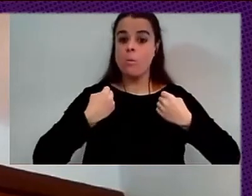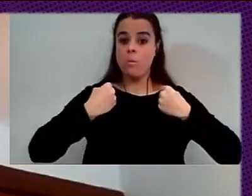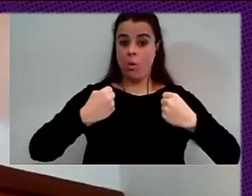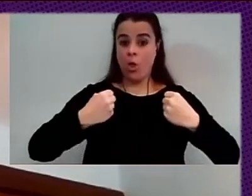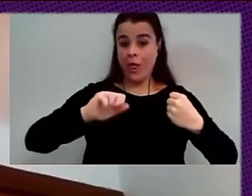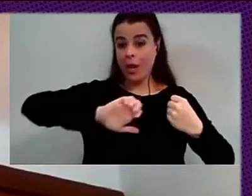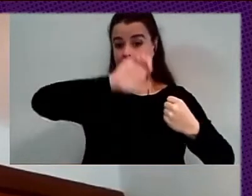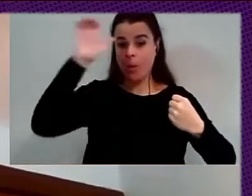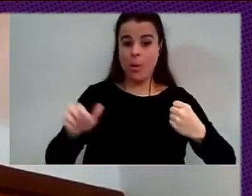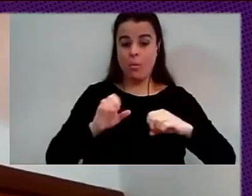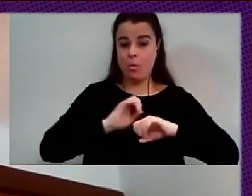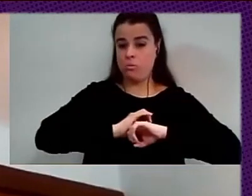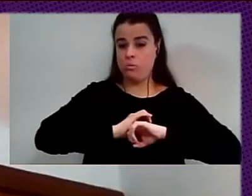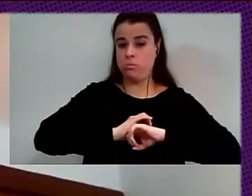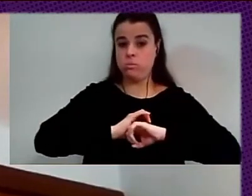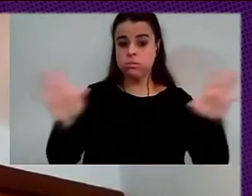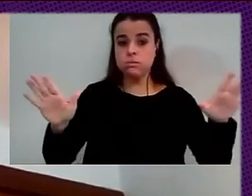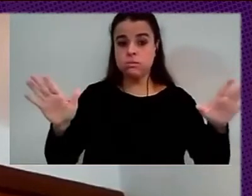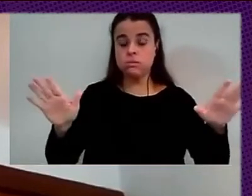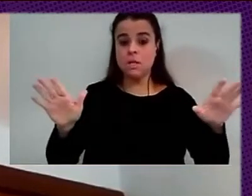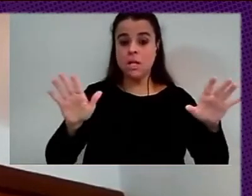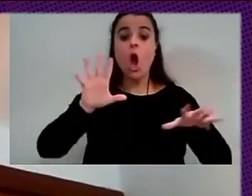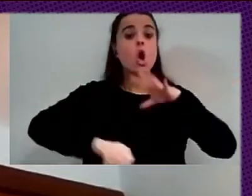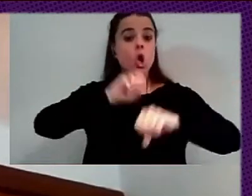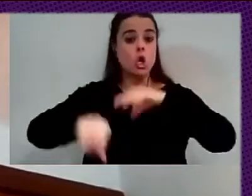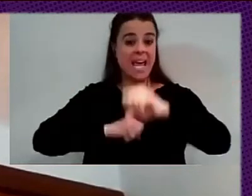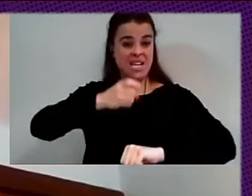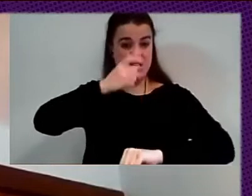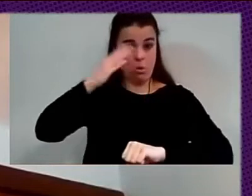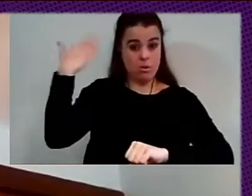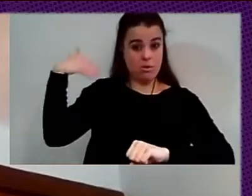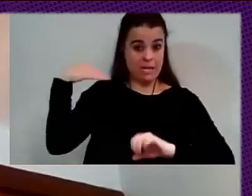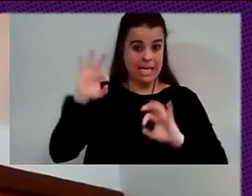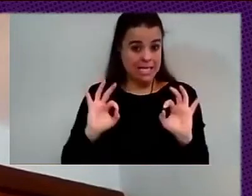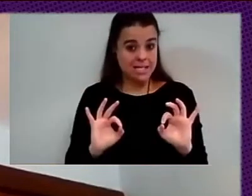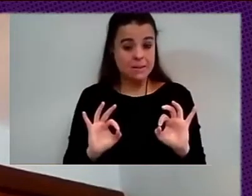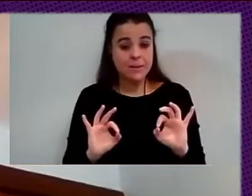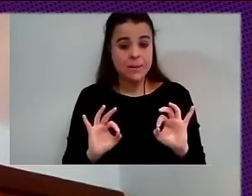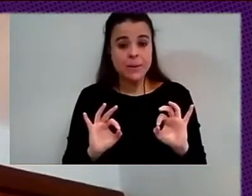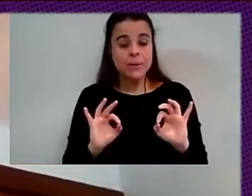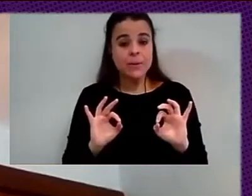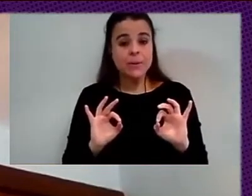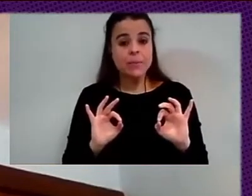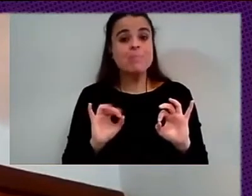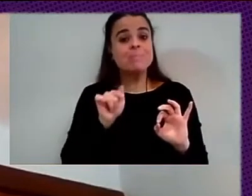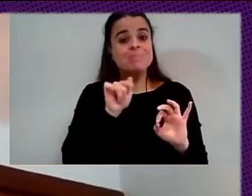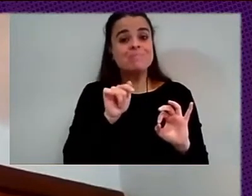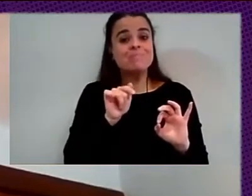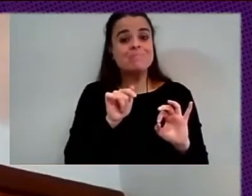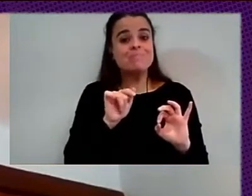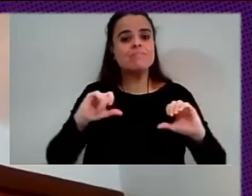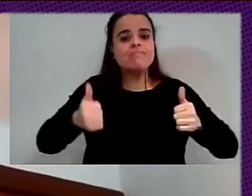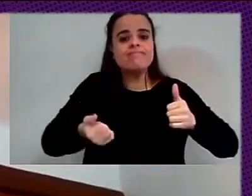who venture out into the world. They create forts along the western coast of Africa. They build